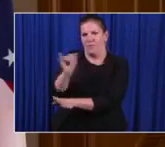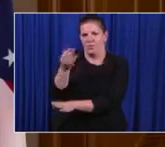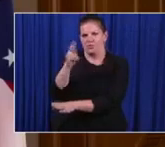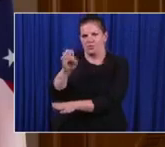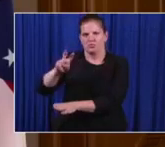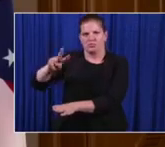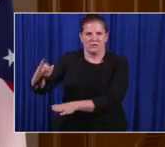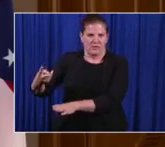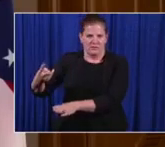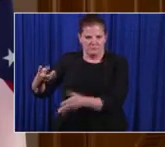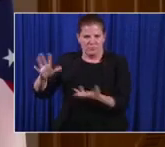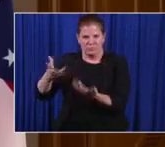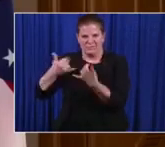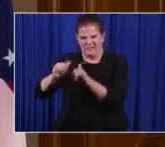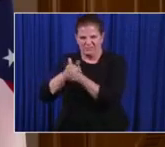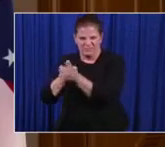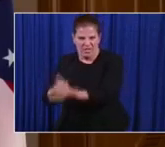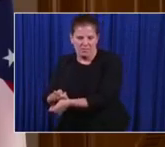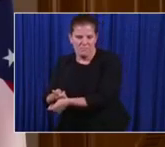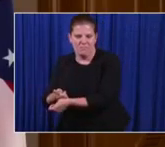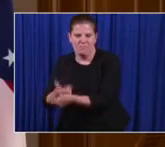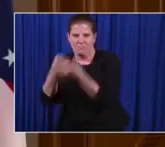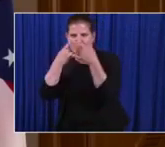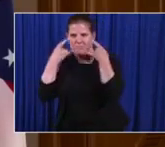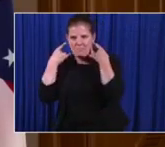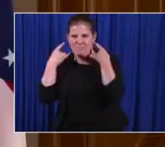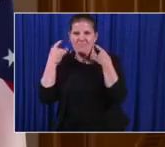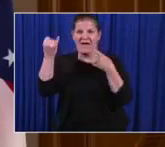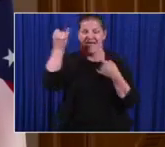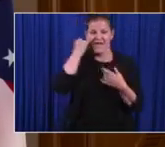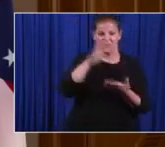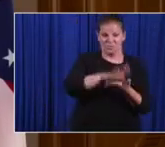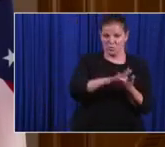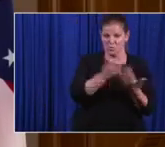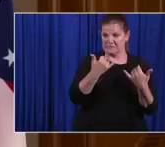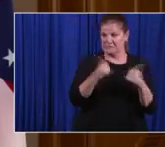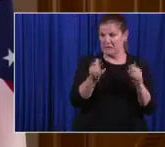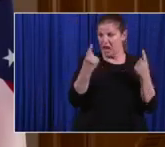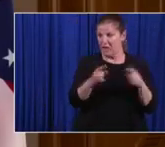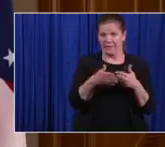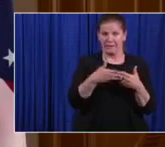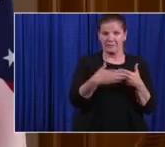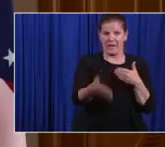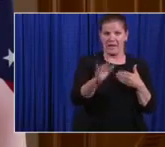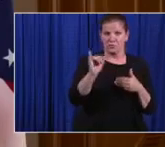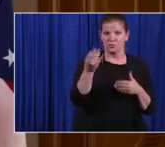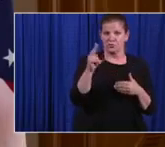to change their policy on June 2nd, they could do that.